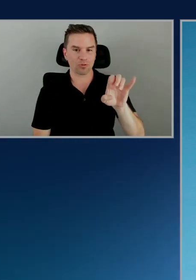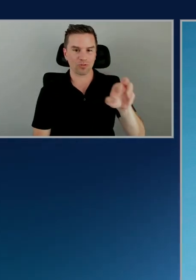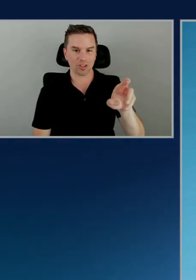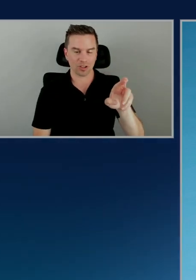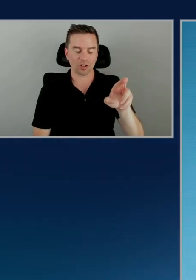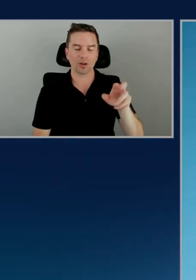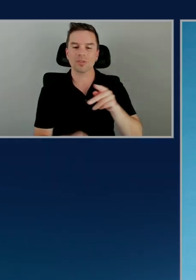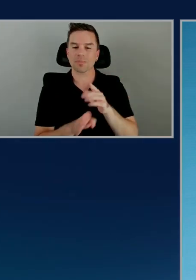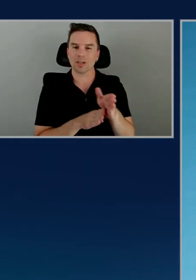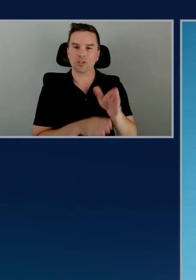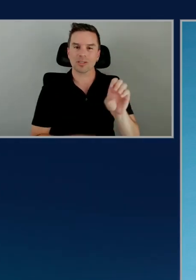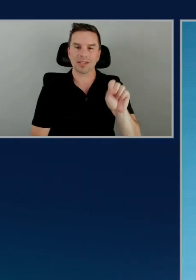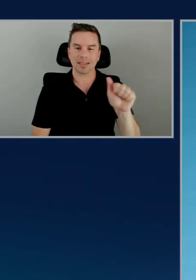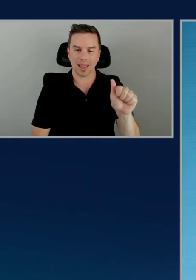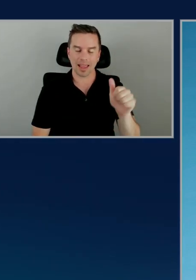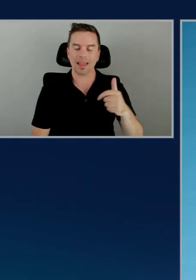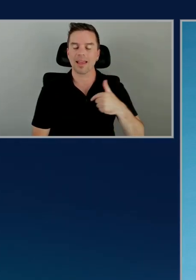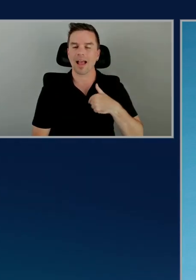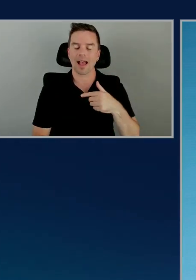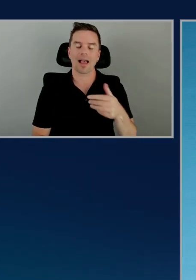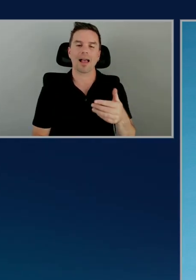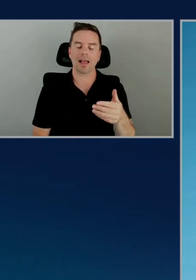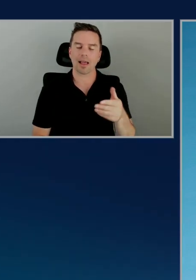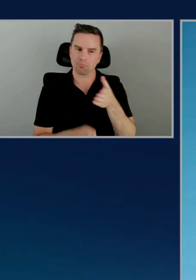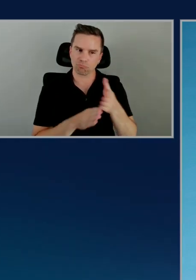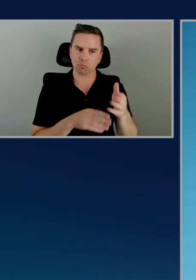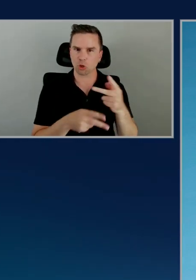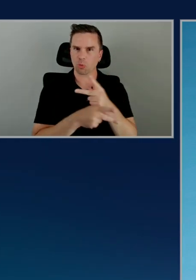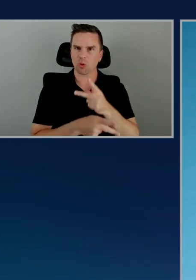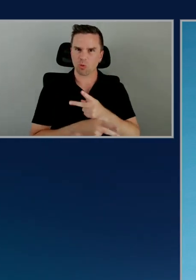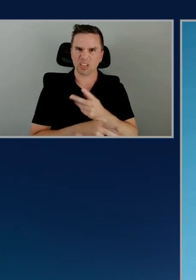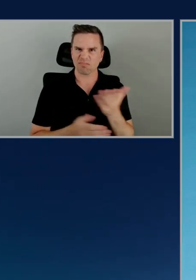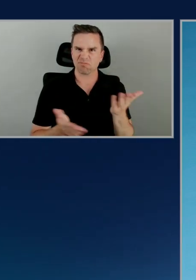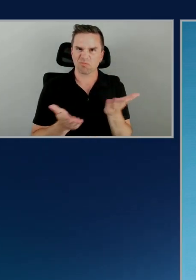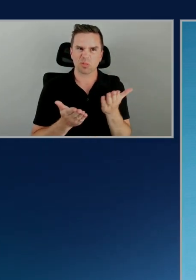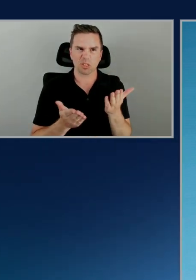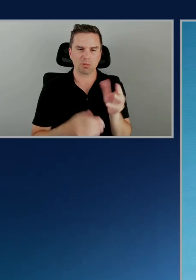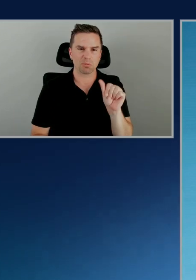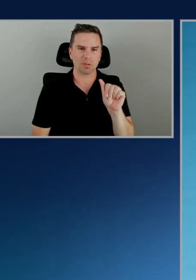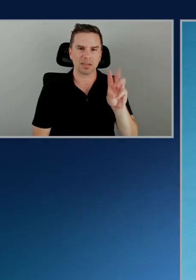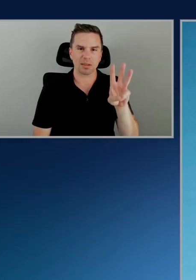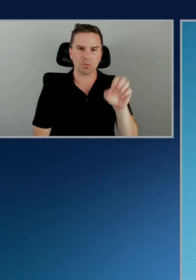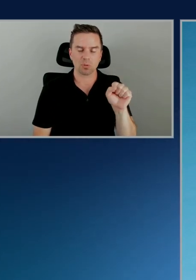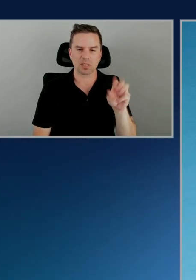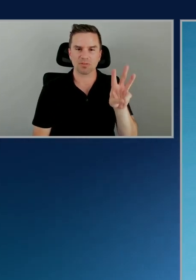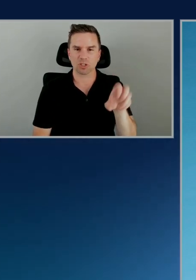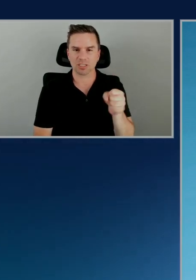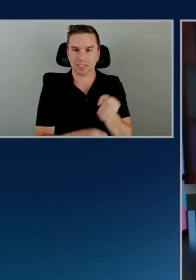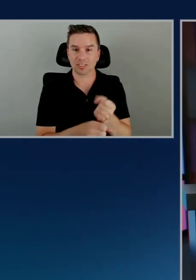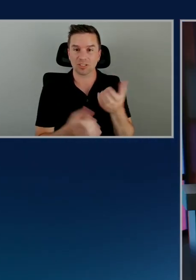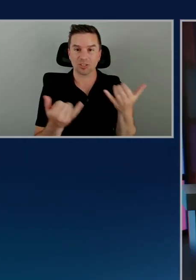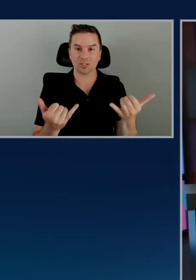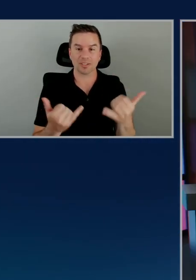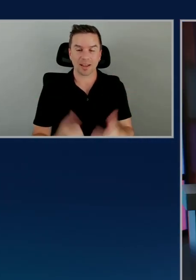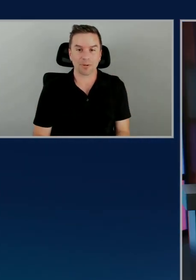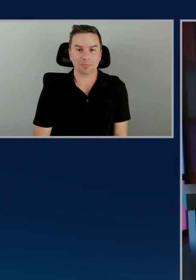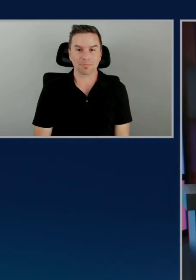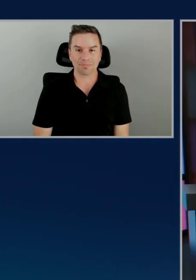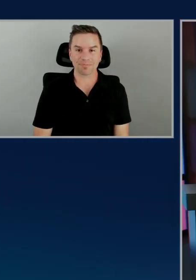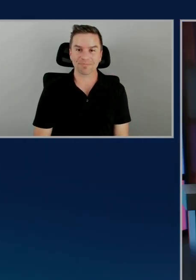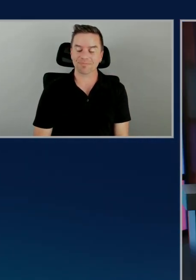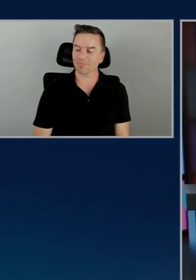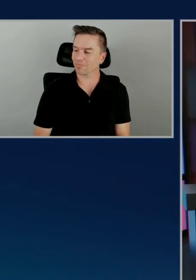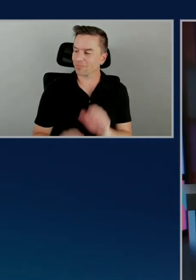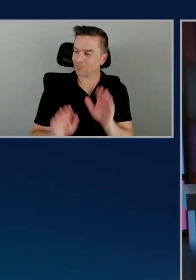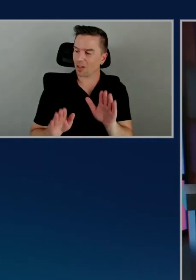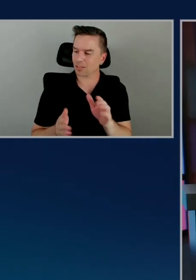area is confidential computing. Been with AWS for about 6 years now. I'm based out of New York. Yeah. Awesome. So what are you talking